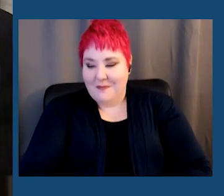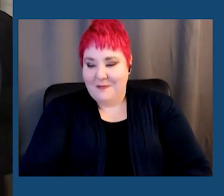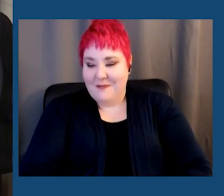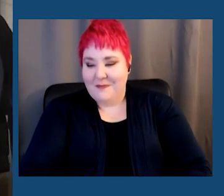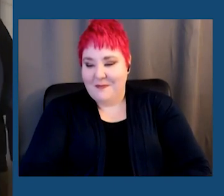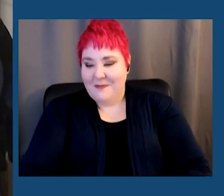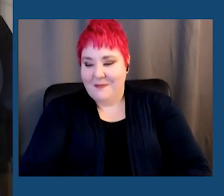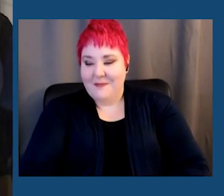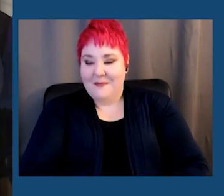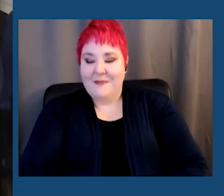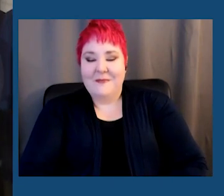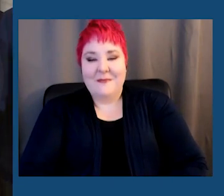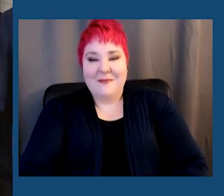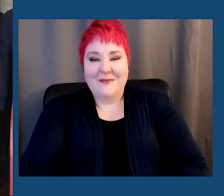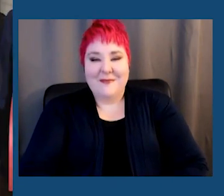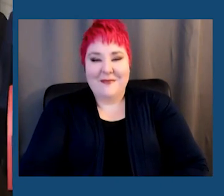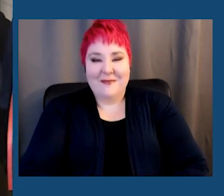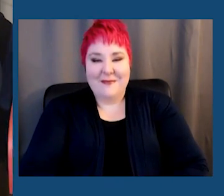All right.